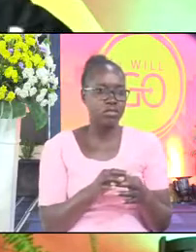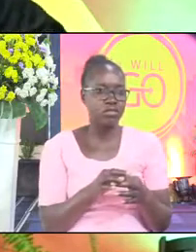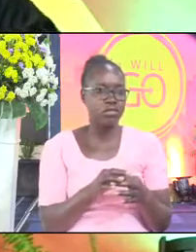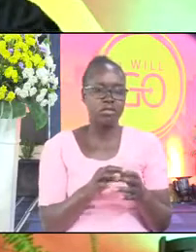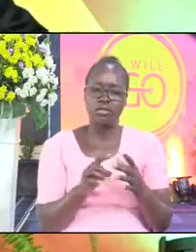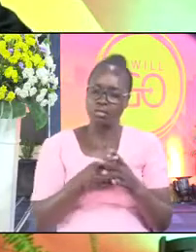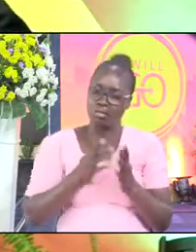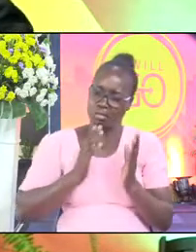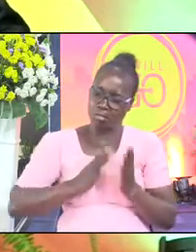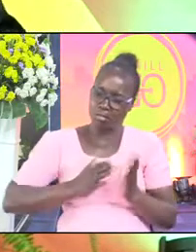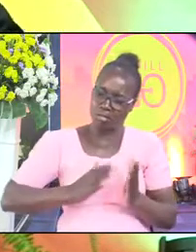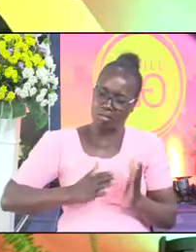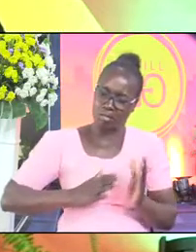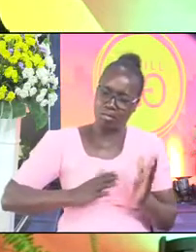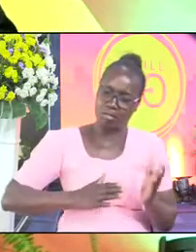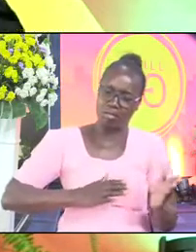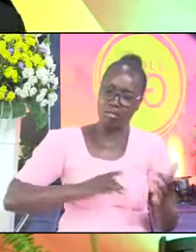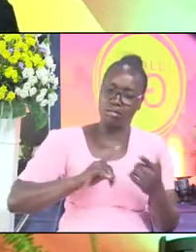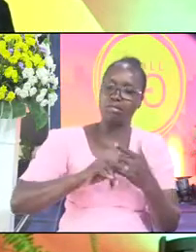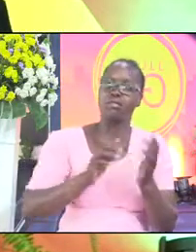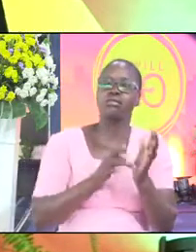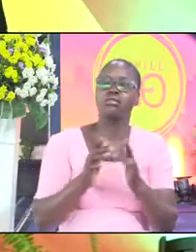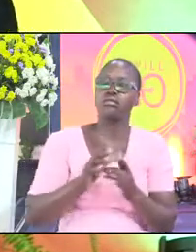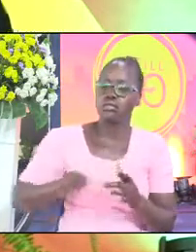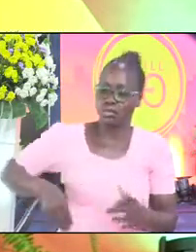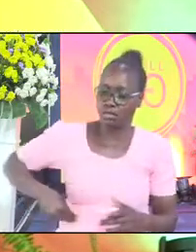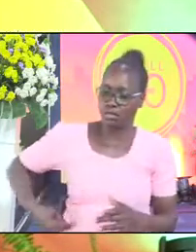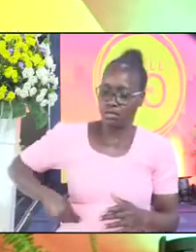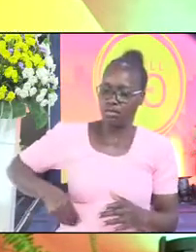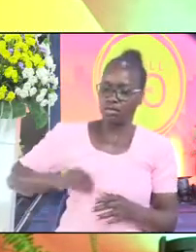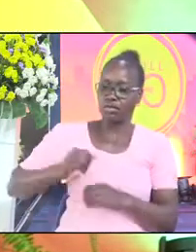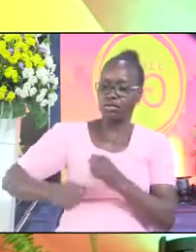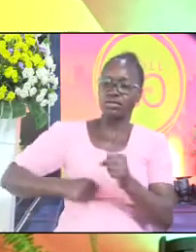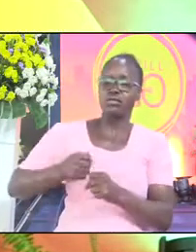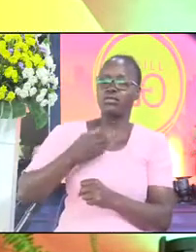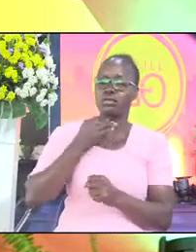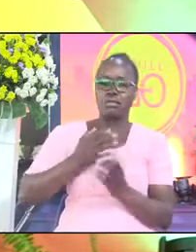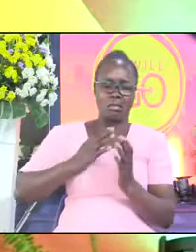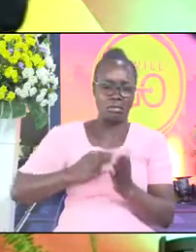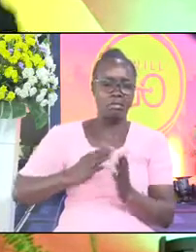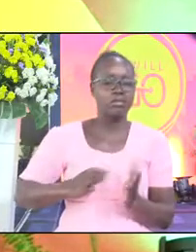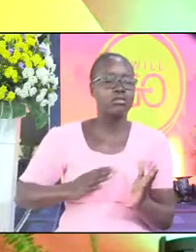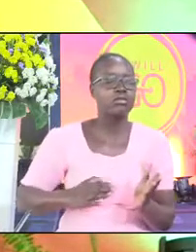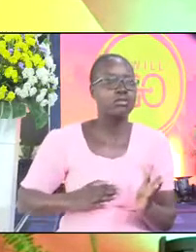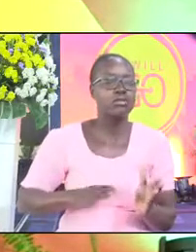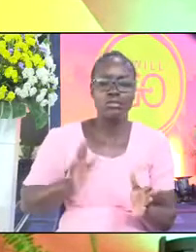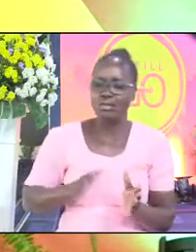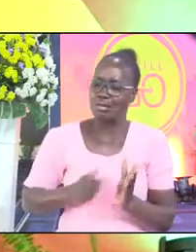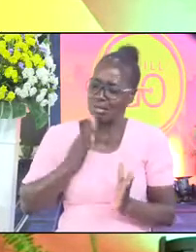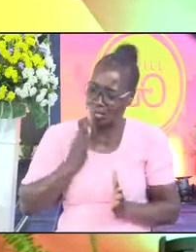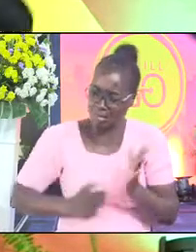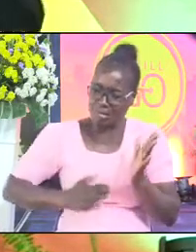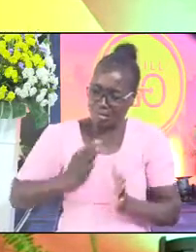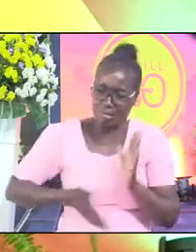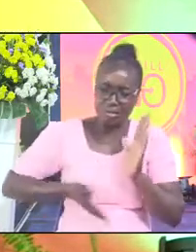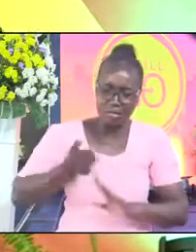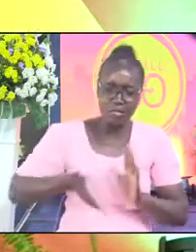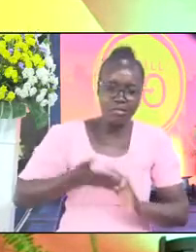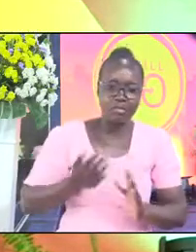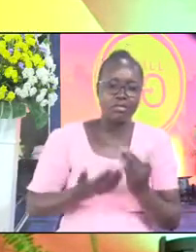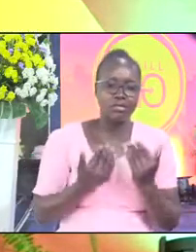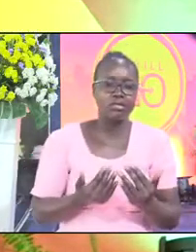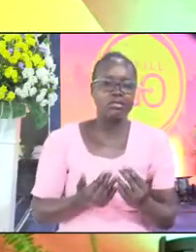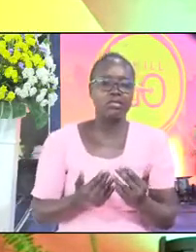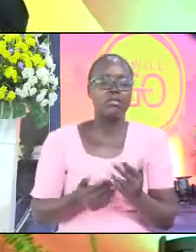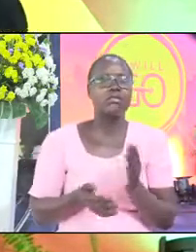started running to Jacob's well. Men ran, women rushed,